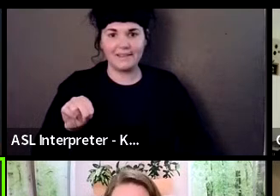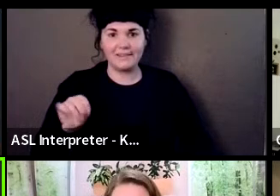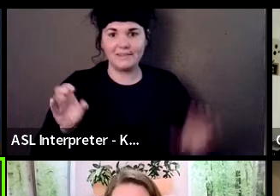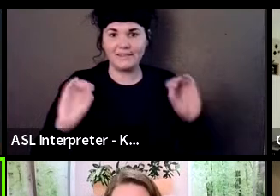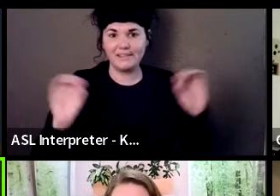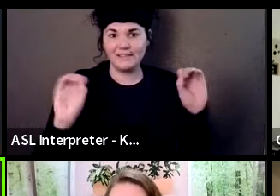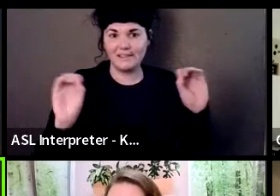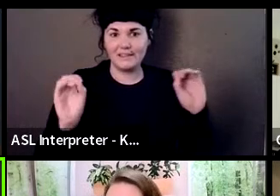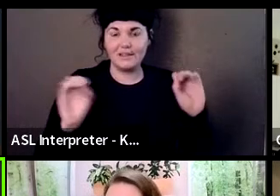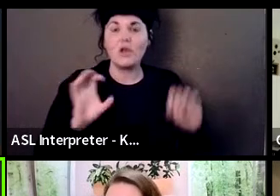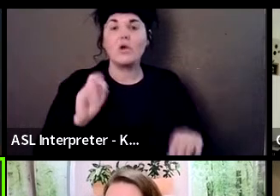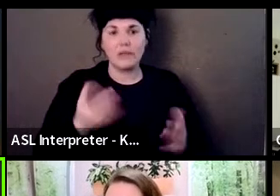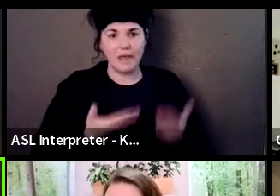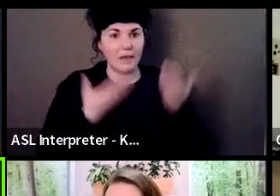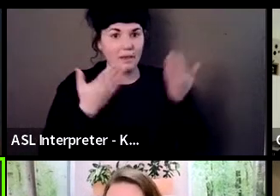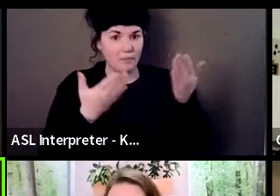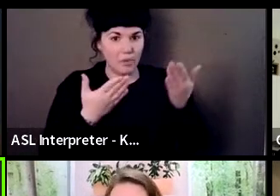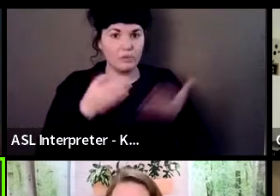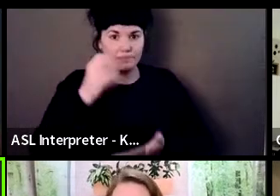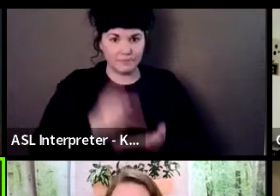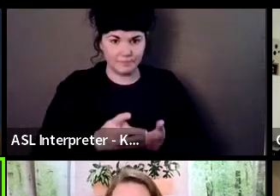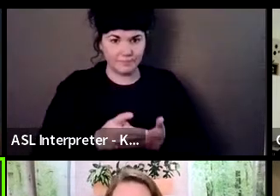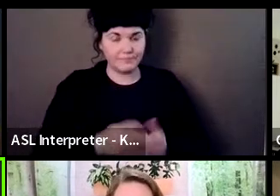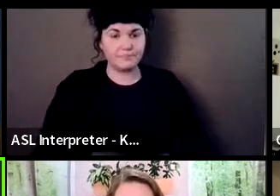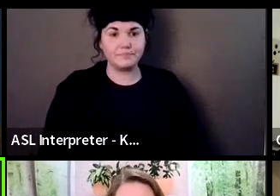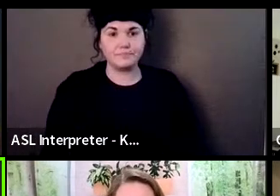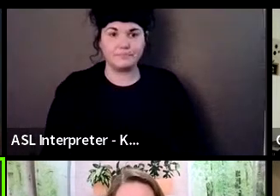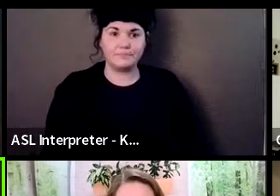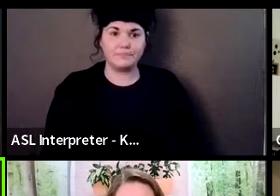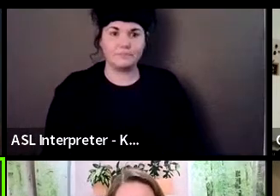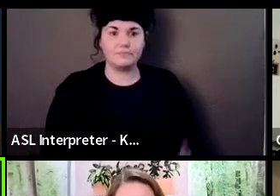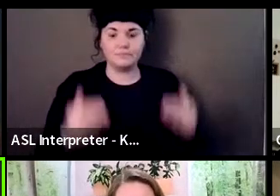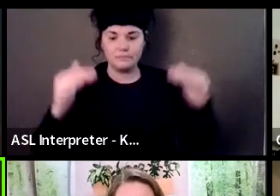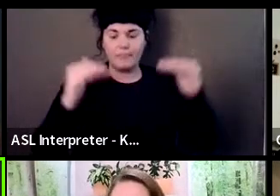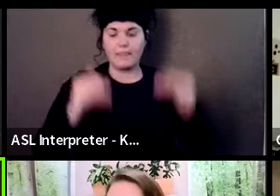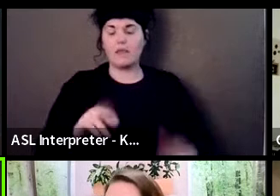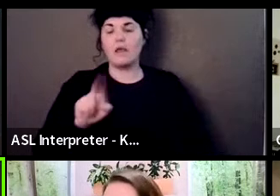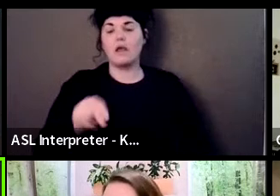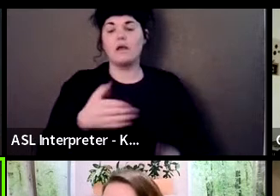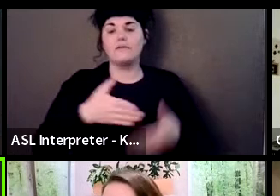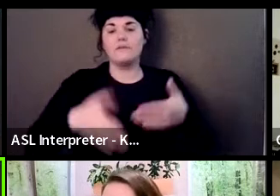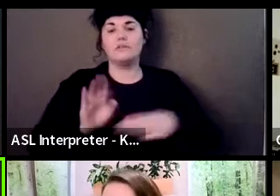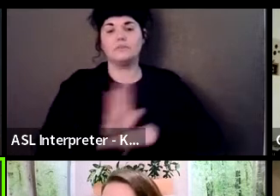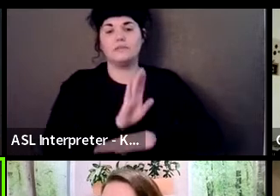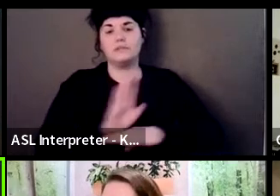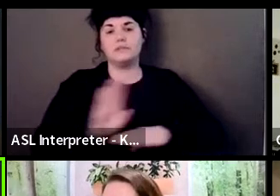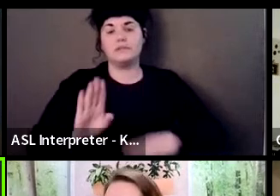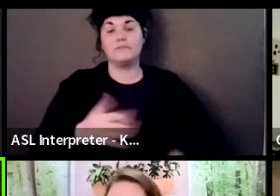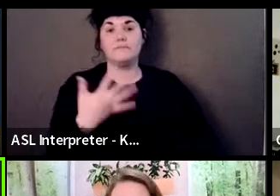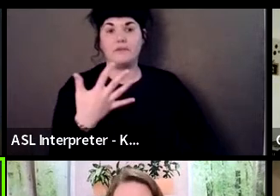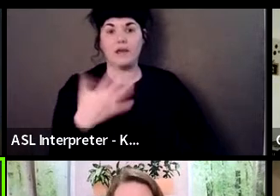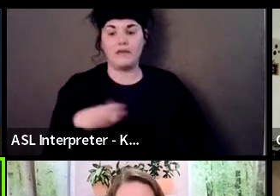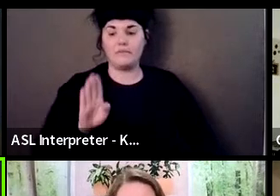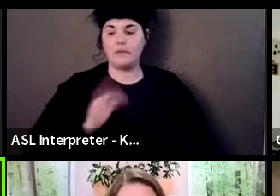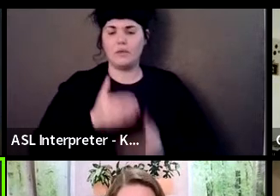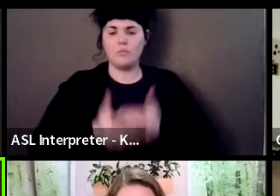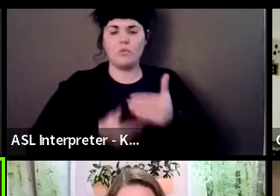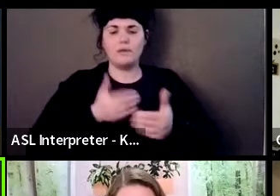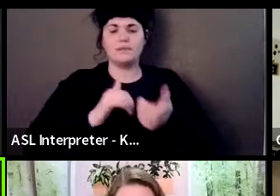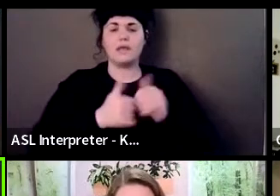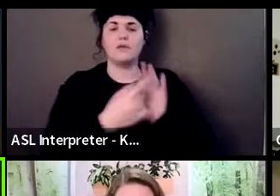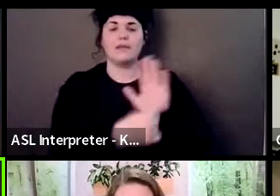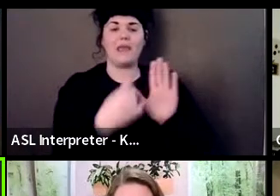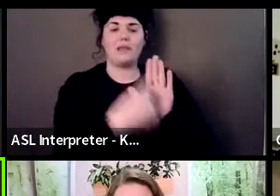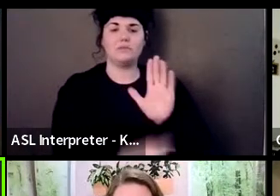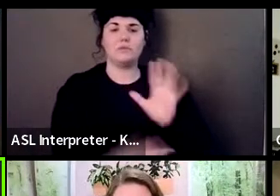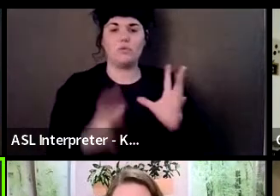Okay, motion carries, ayes have it. Next on our agenda is unfinished business agenda 5B, process for canceling a meeting. Without objection,